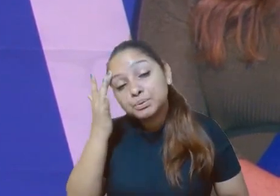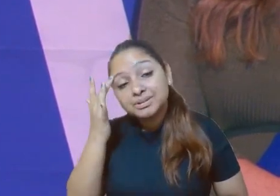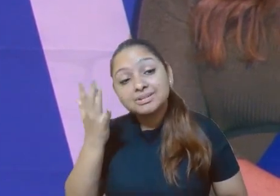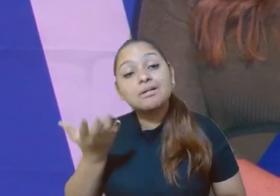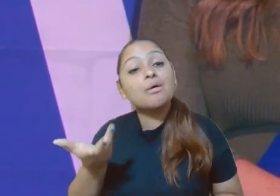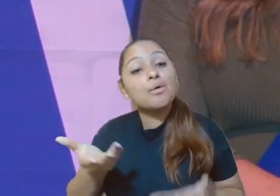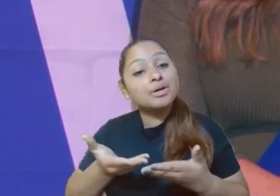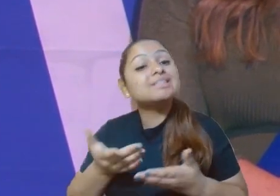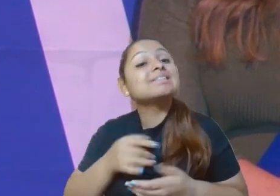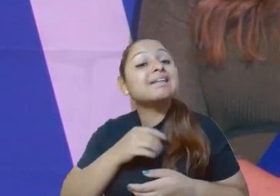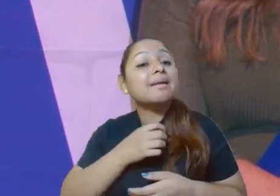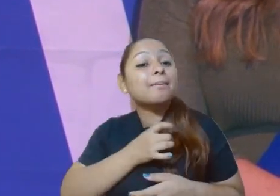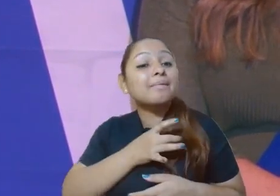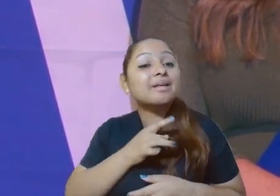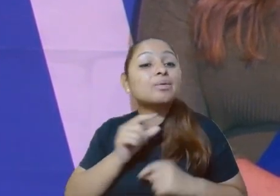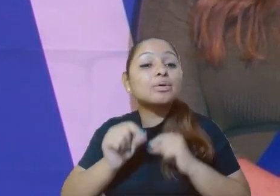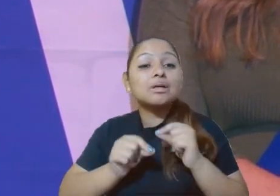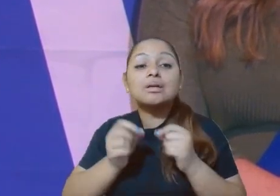we can solve